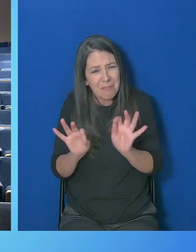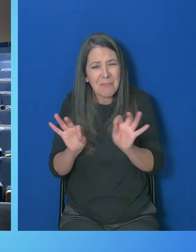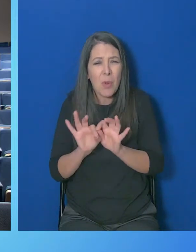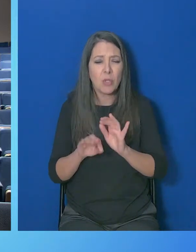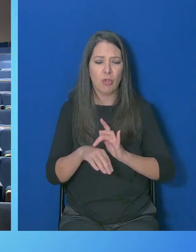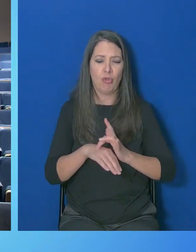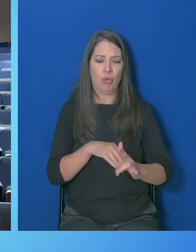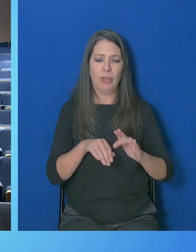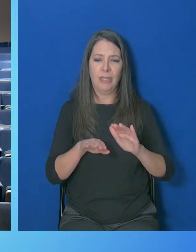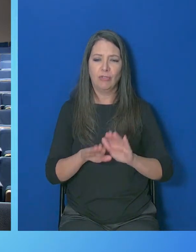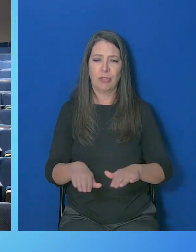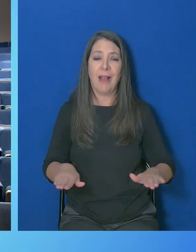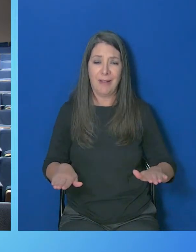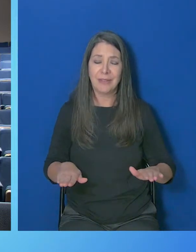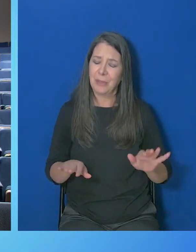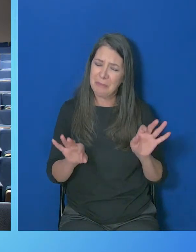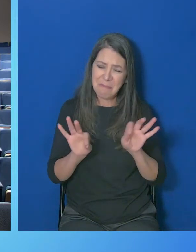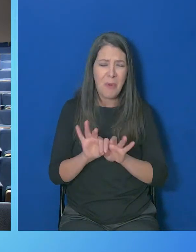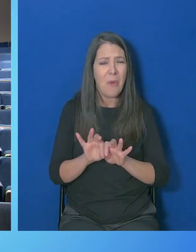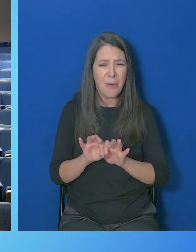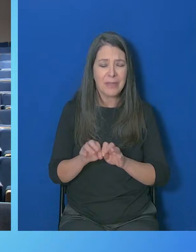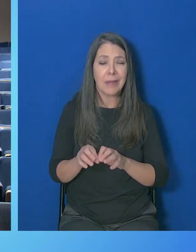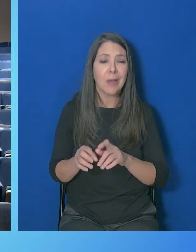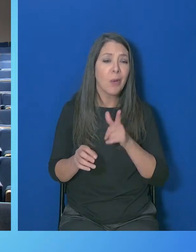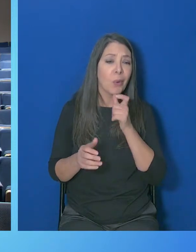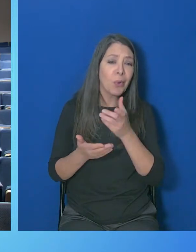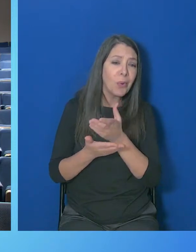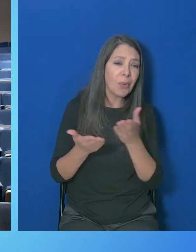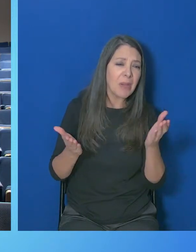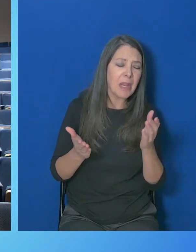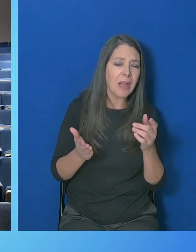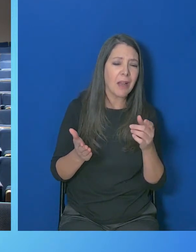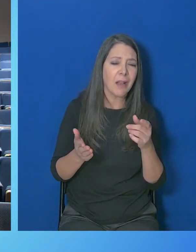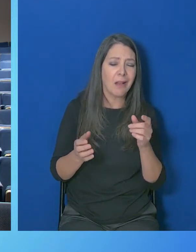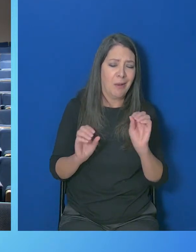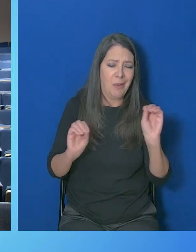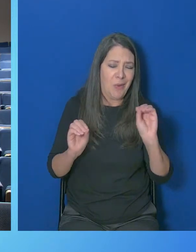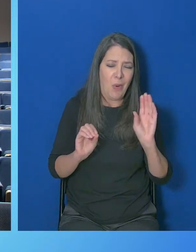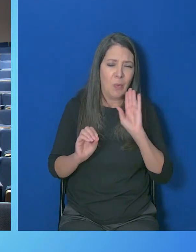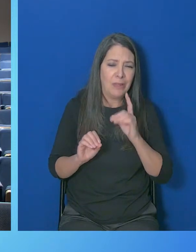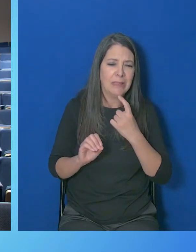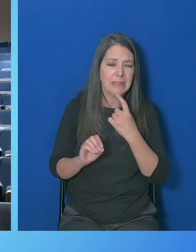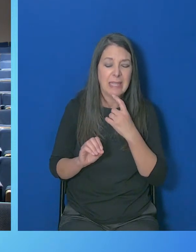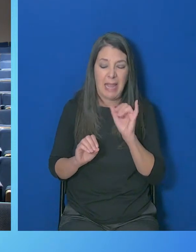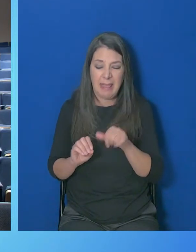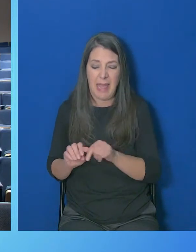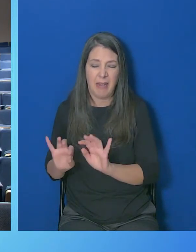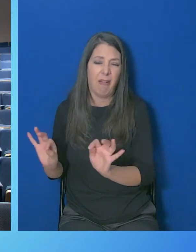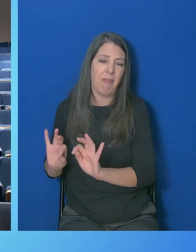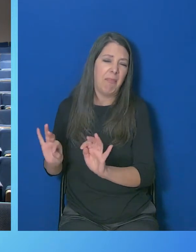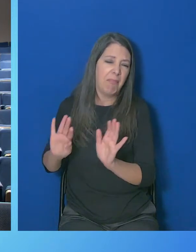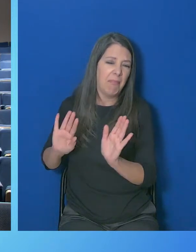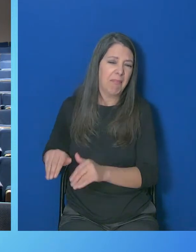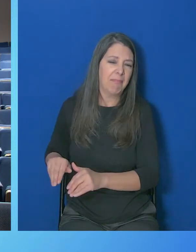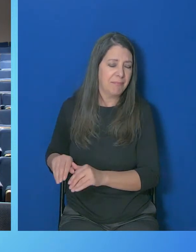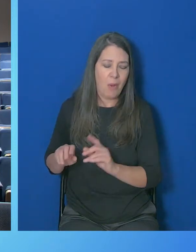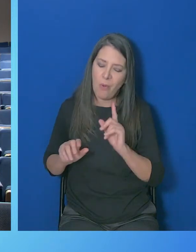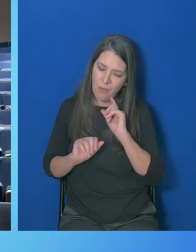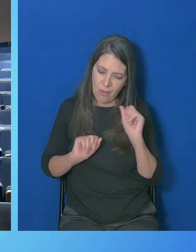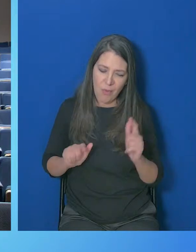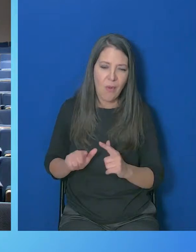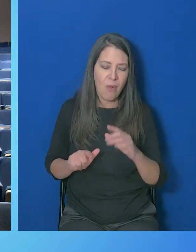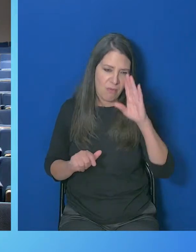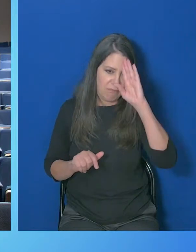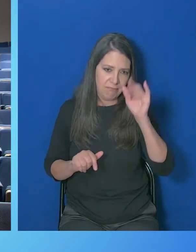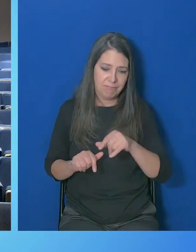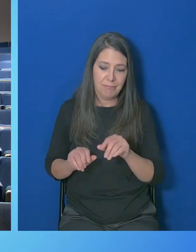anyone in this room that would say those 5 years are pretty much the most important periods of time in our life.